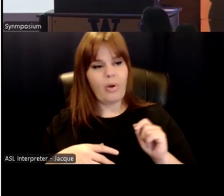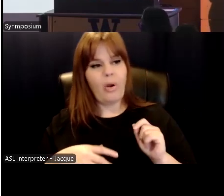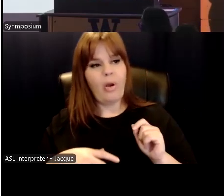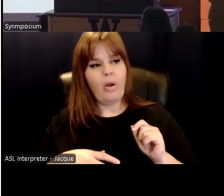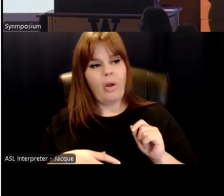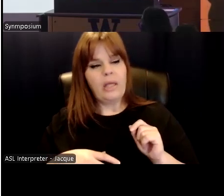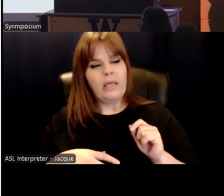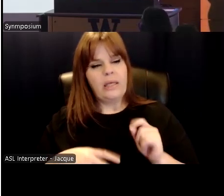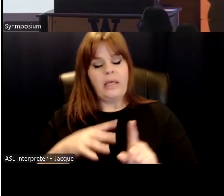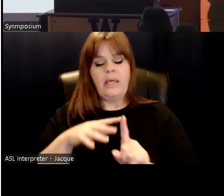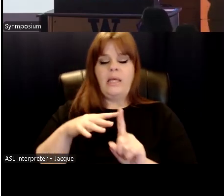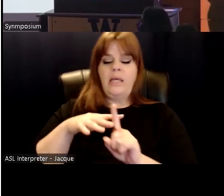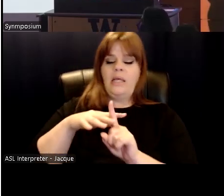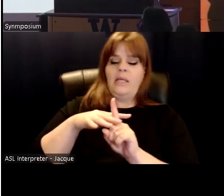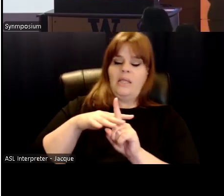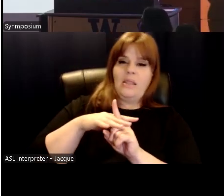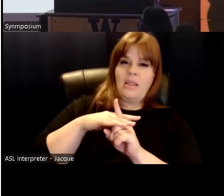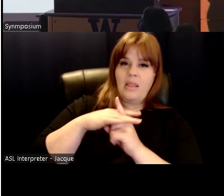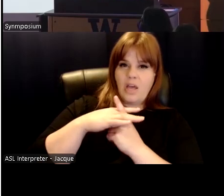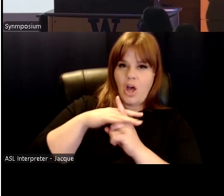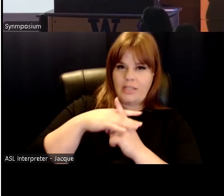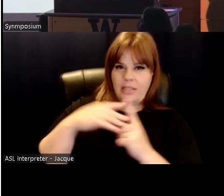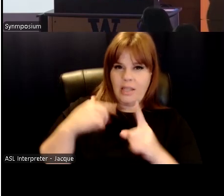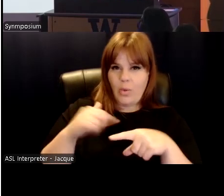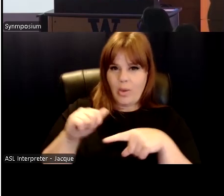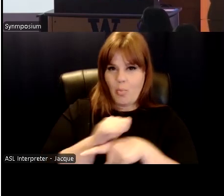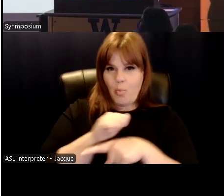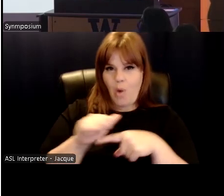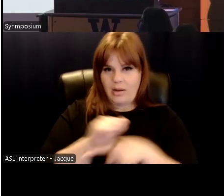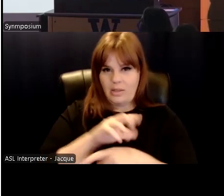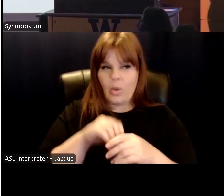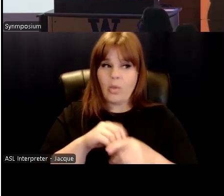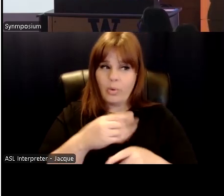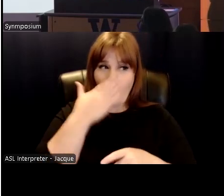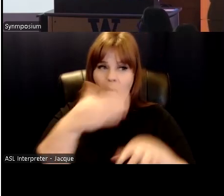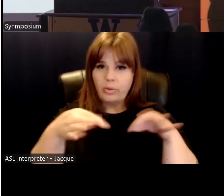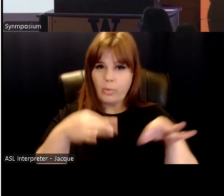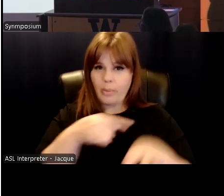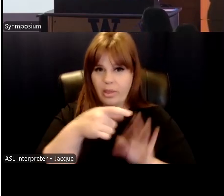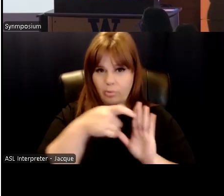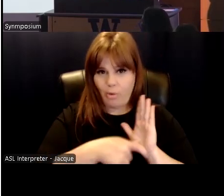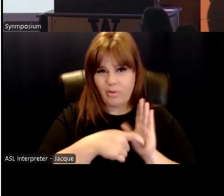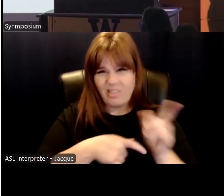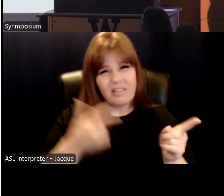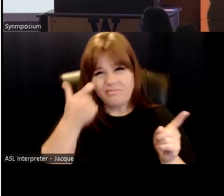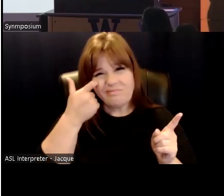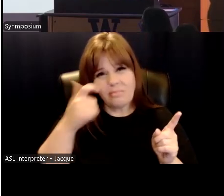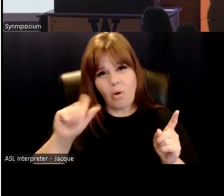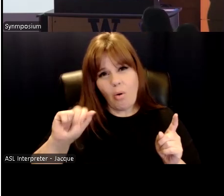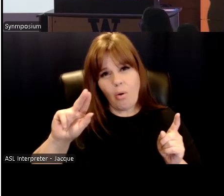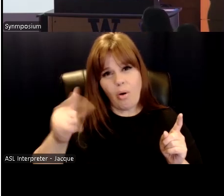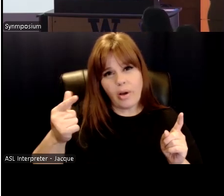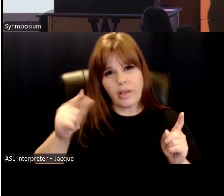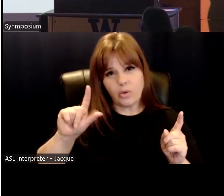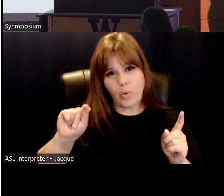the context in which we're practicing in was well described in this article, and this is just from August of 2024